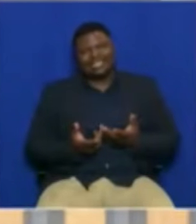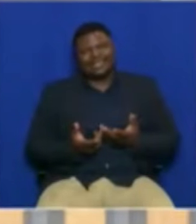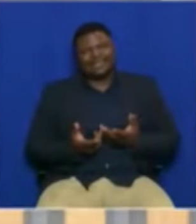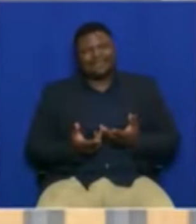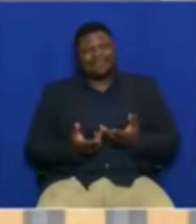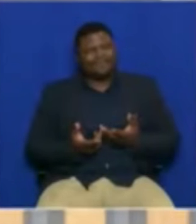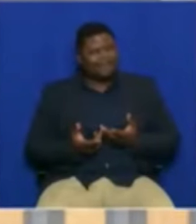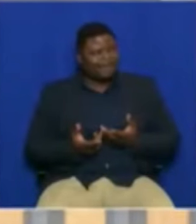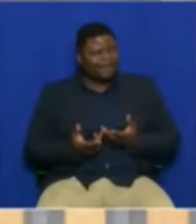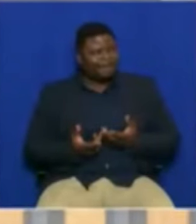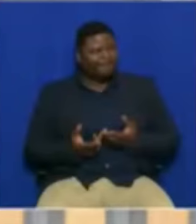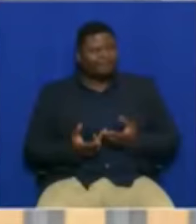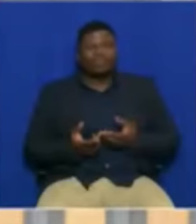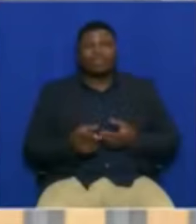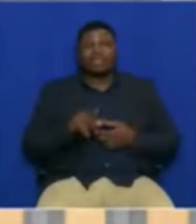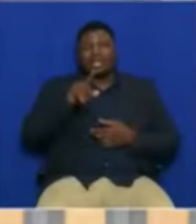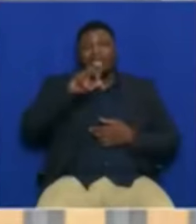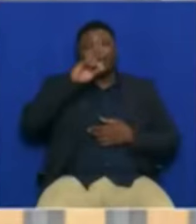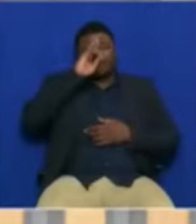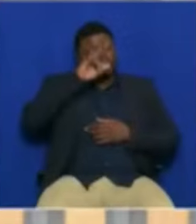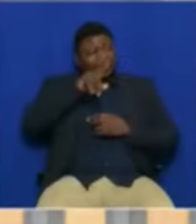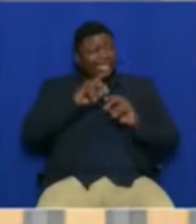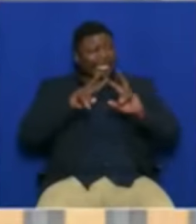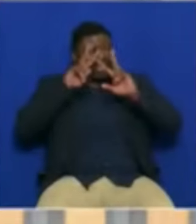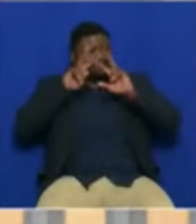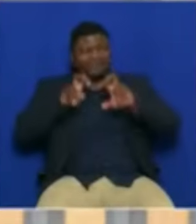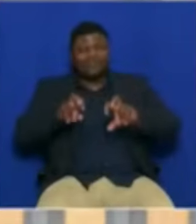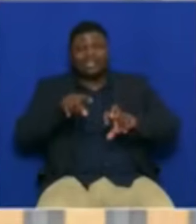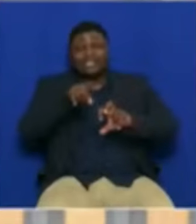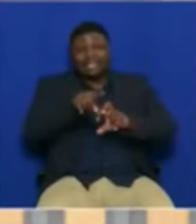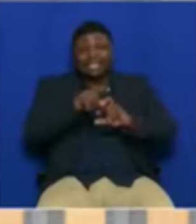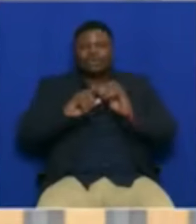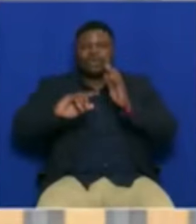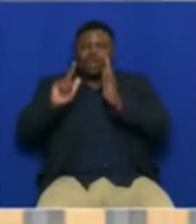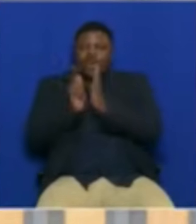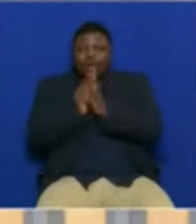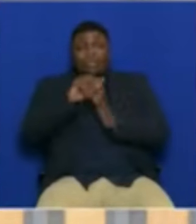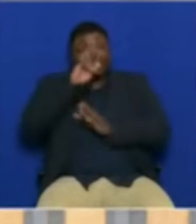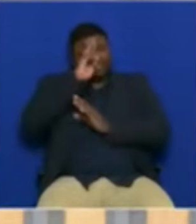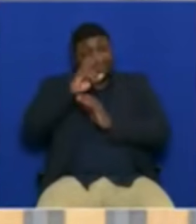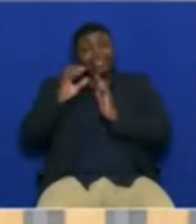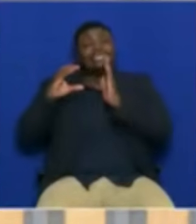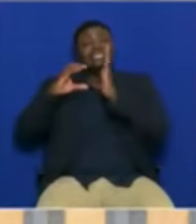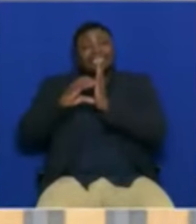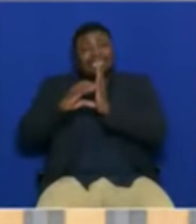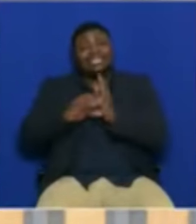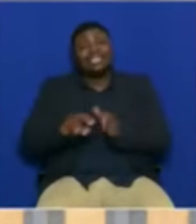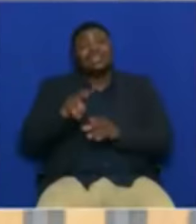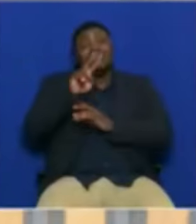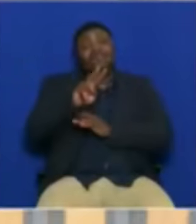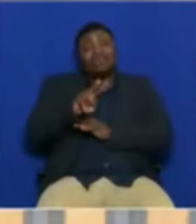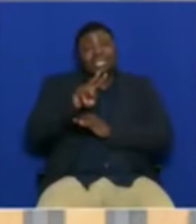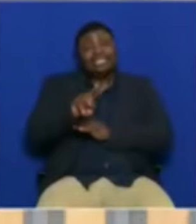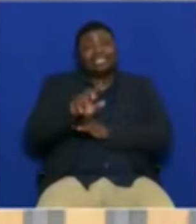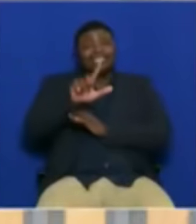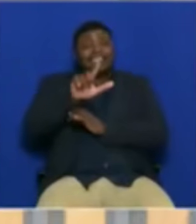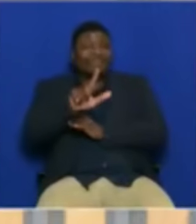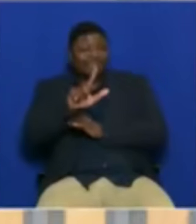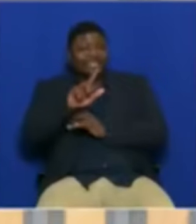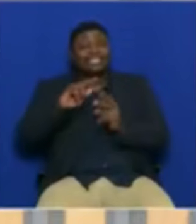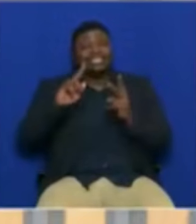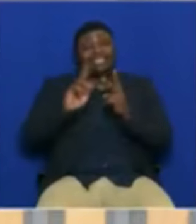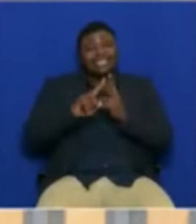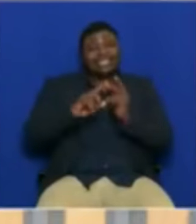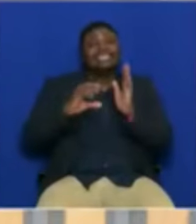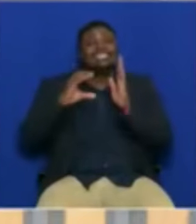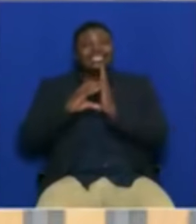in terms of the law, sections 27 and 28. Yes, sir. So you start with establishing facts, and those